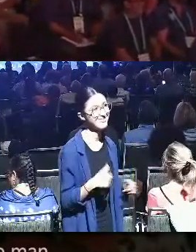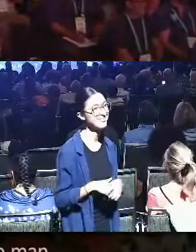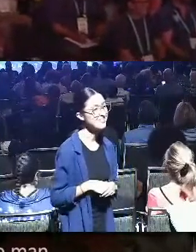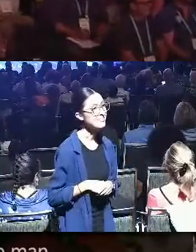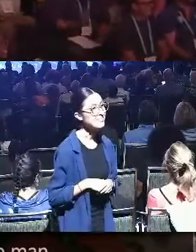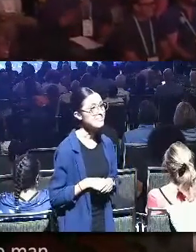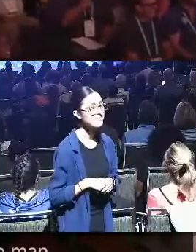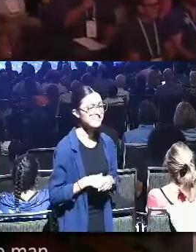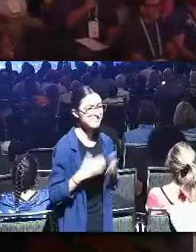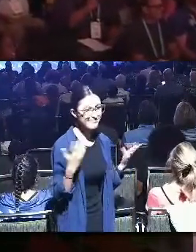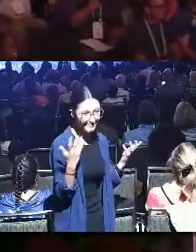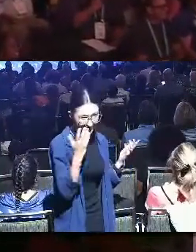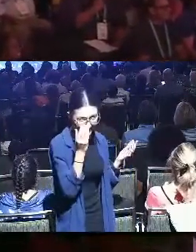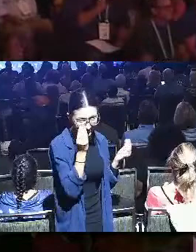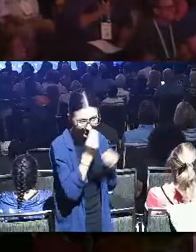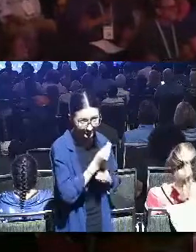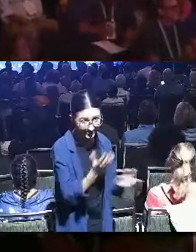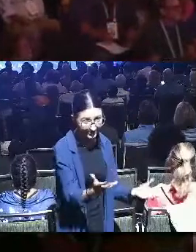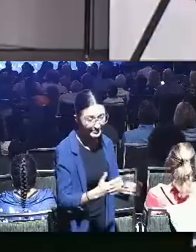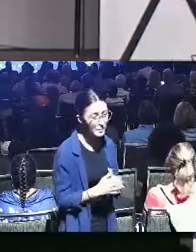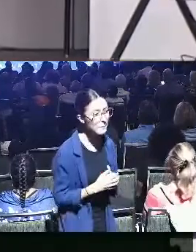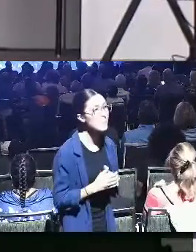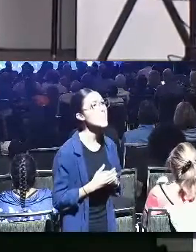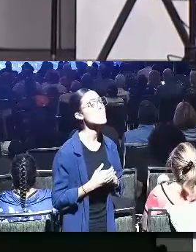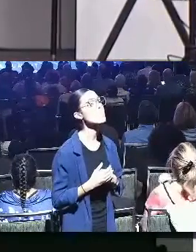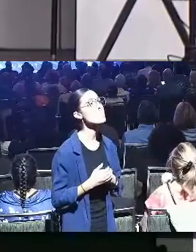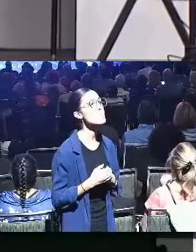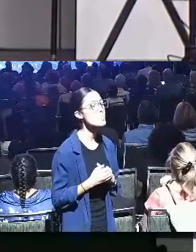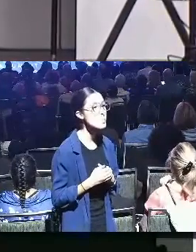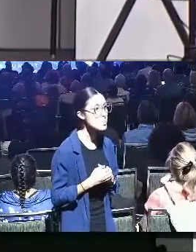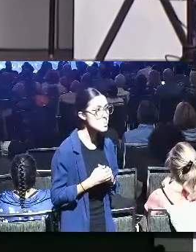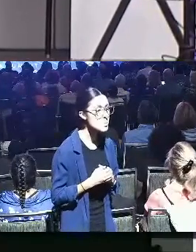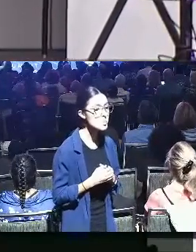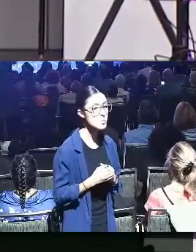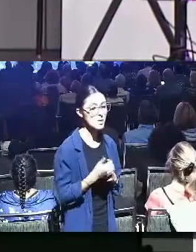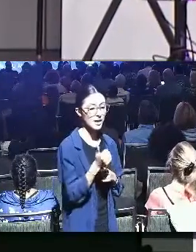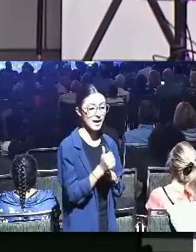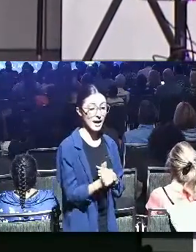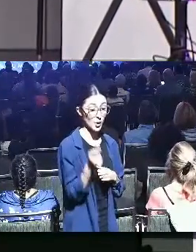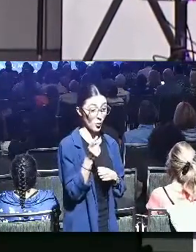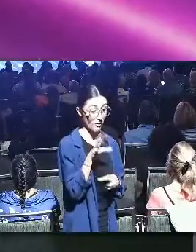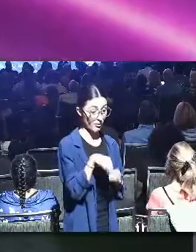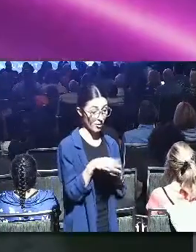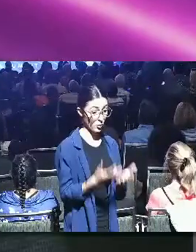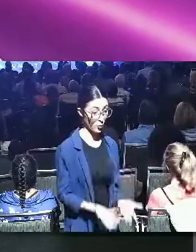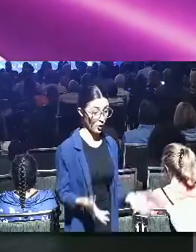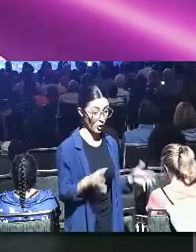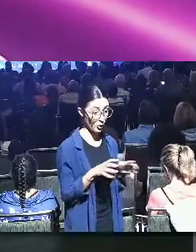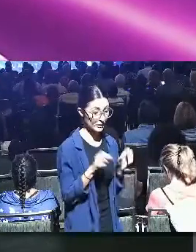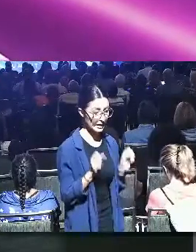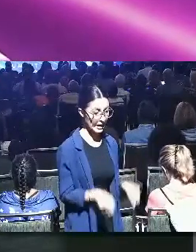Here's the thing, folks. Anyone in the world can point at a void and say, void.